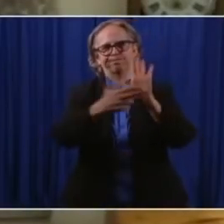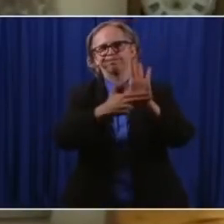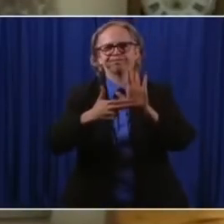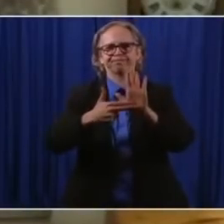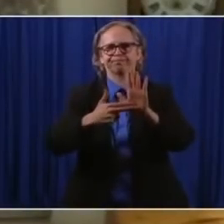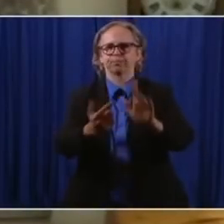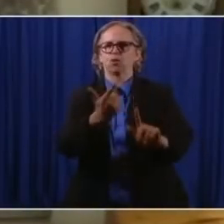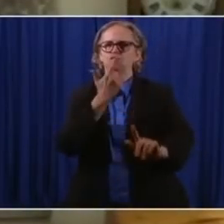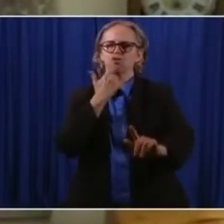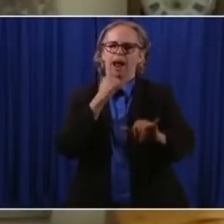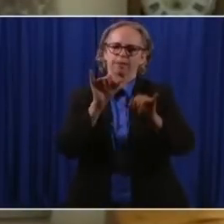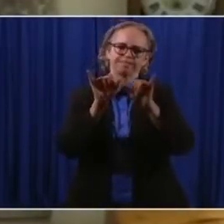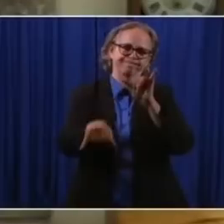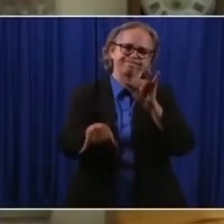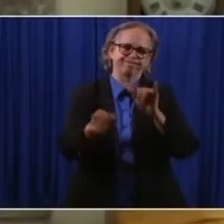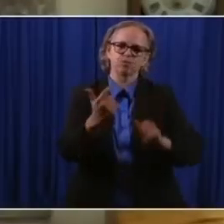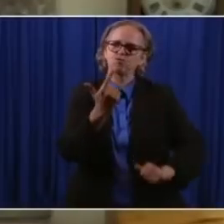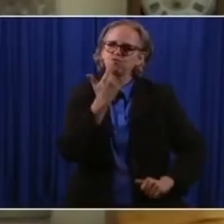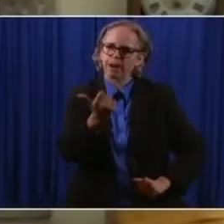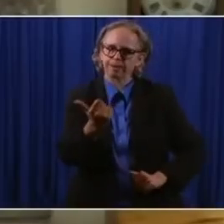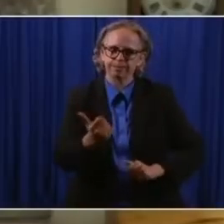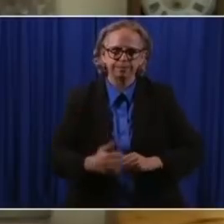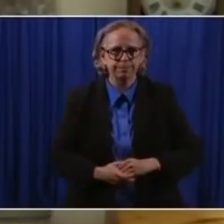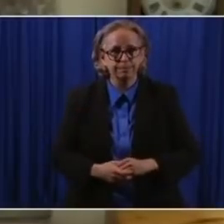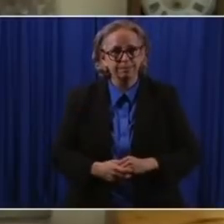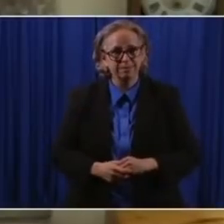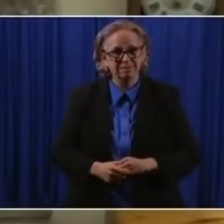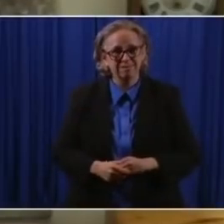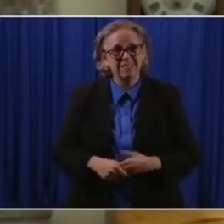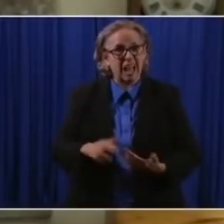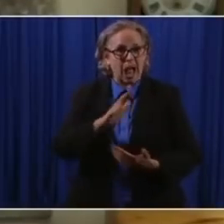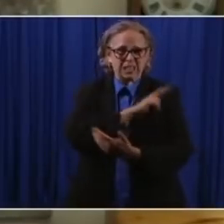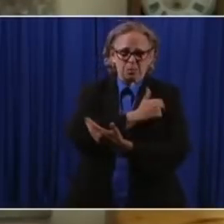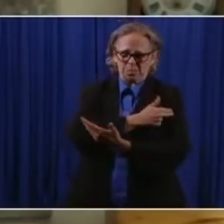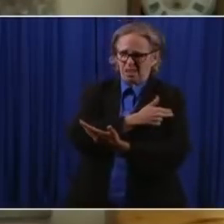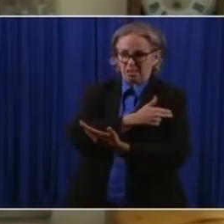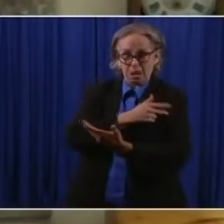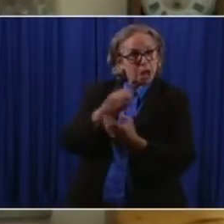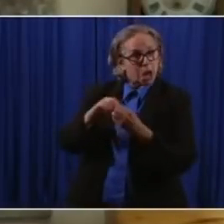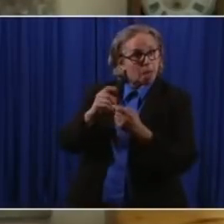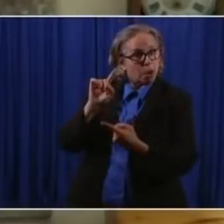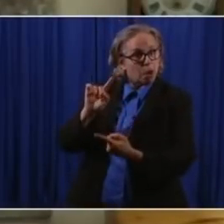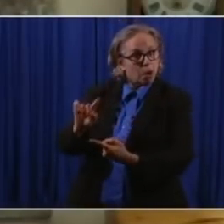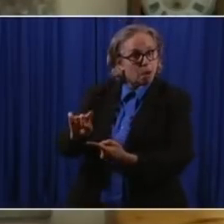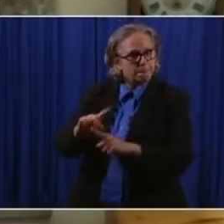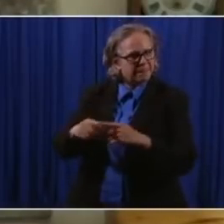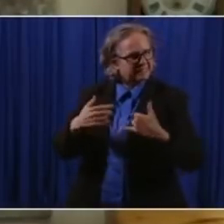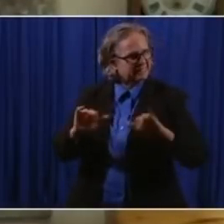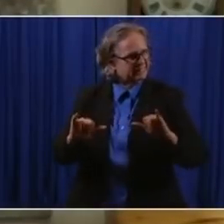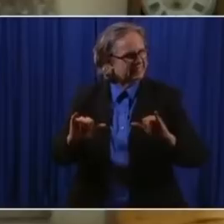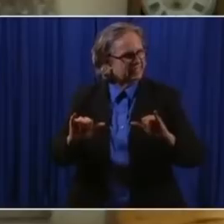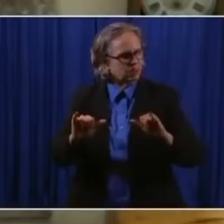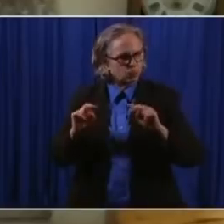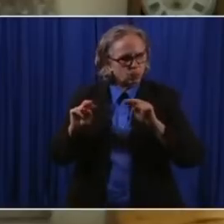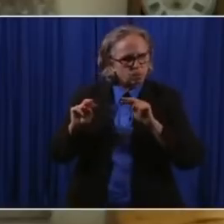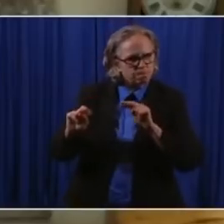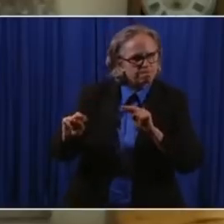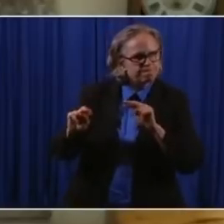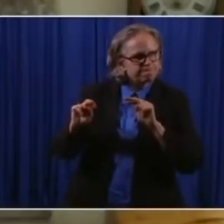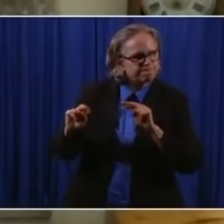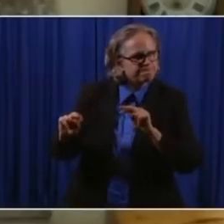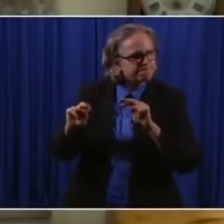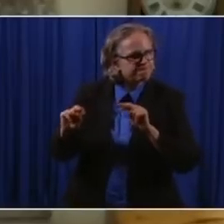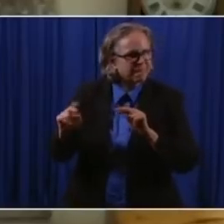per capita in the state. Their hospitalizations have decreased, and they're continuing to monitor the small outbreaks, but spread throughout the